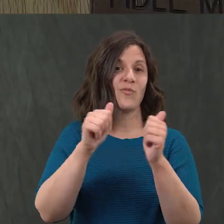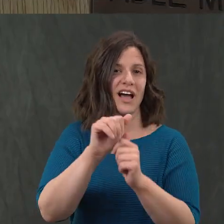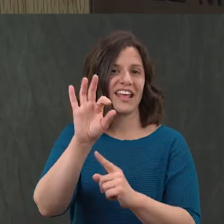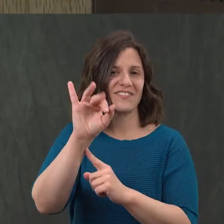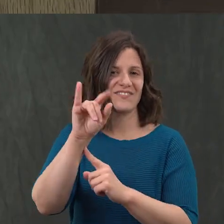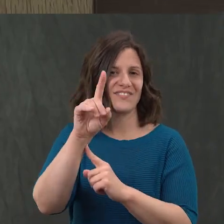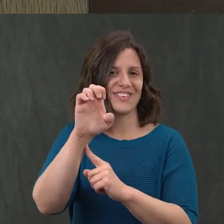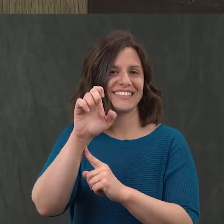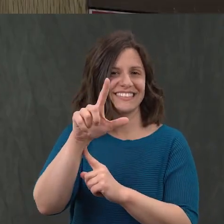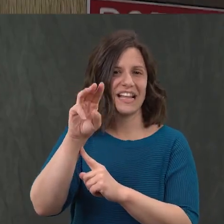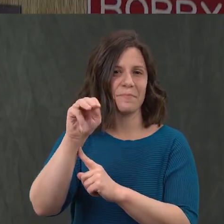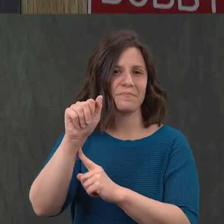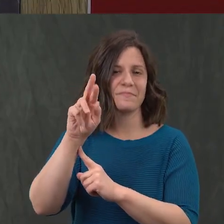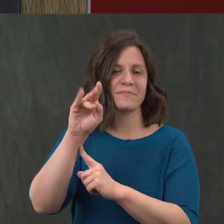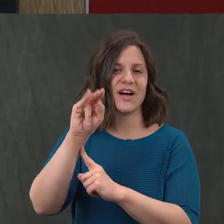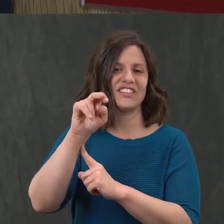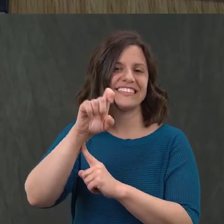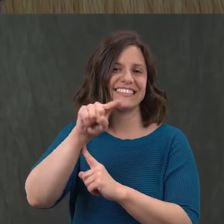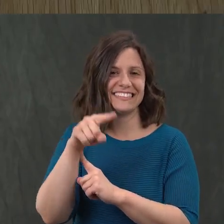with Fidel Martinez.